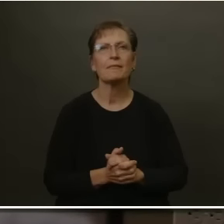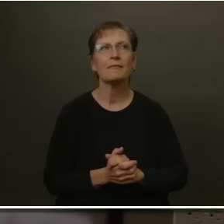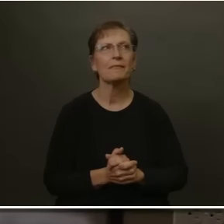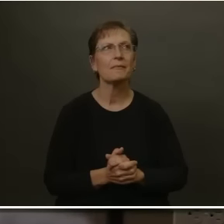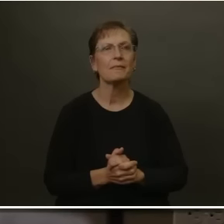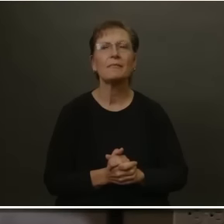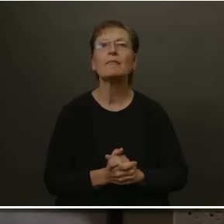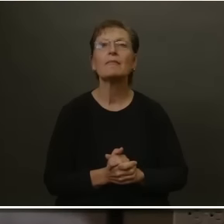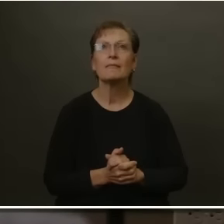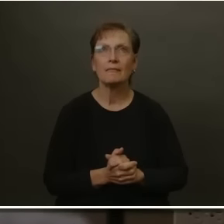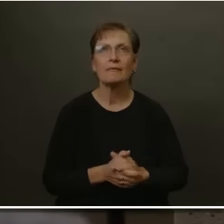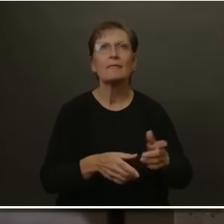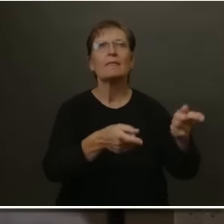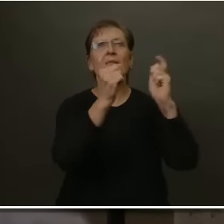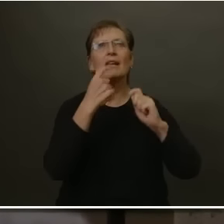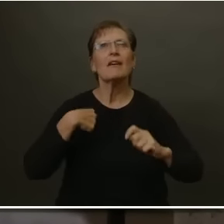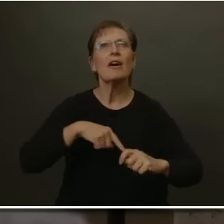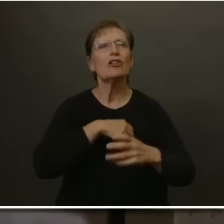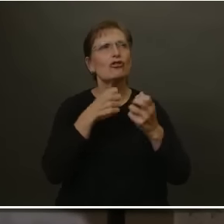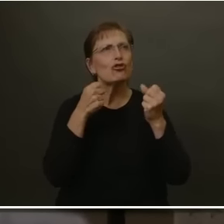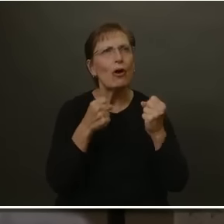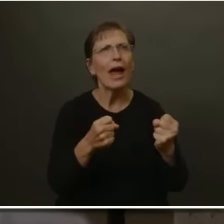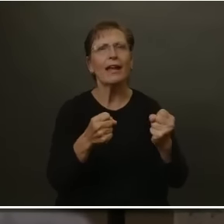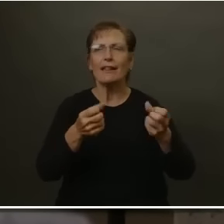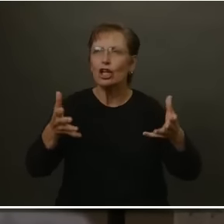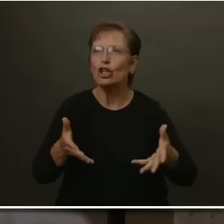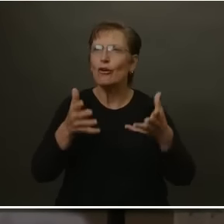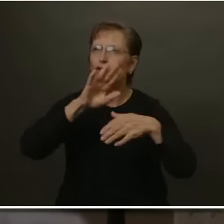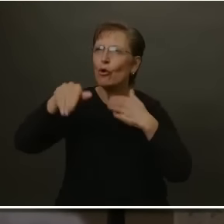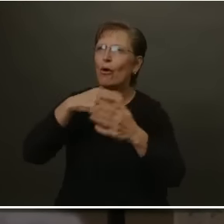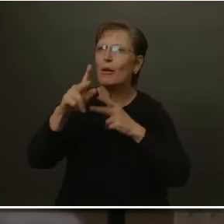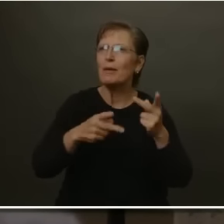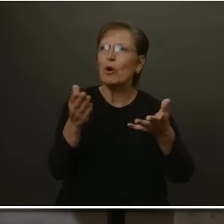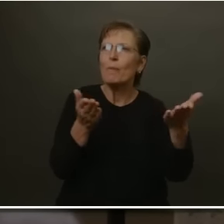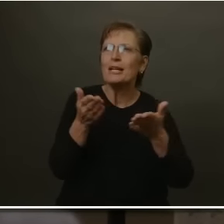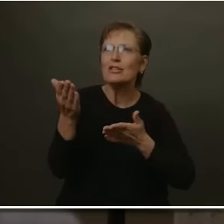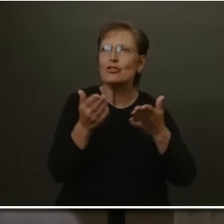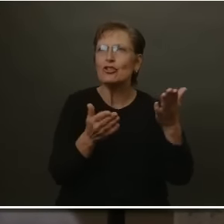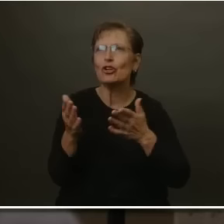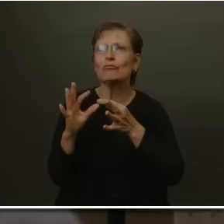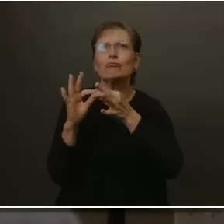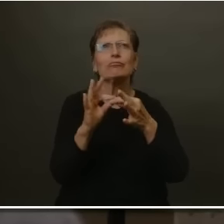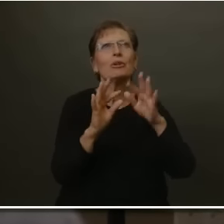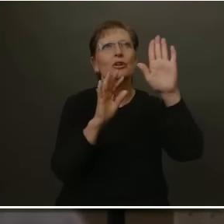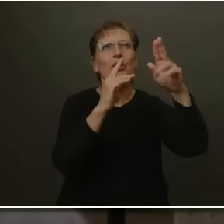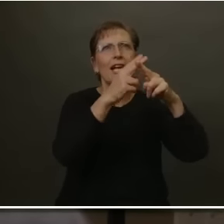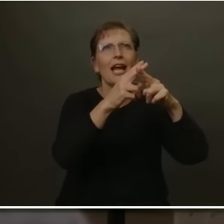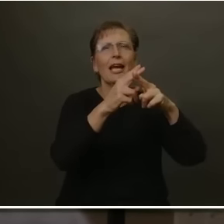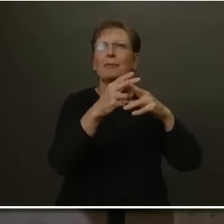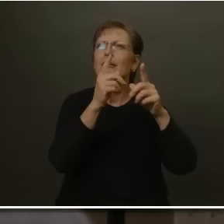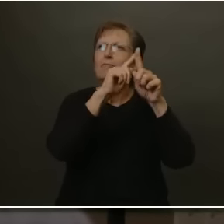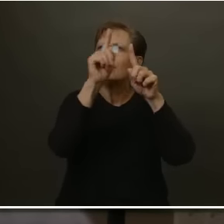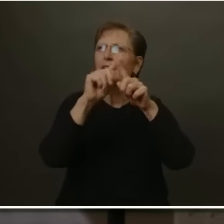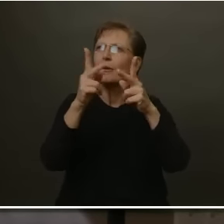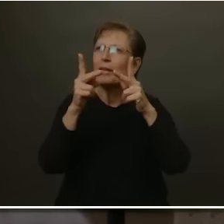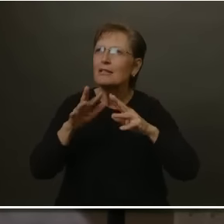Amandla nekutazo makube nabo bonke abakonza ega meni lako